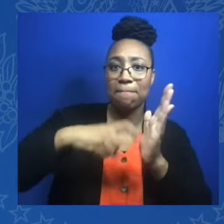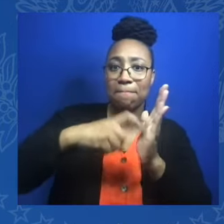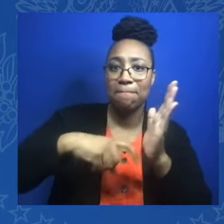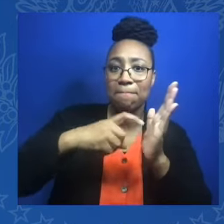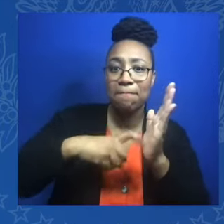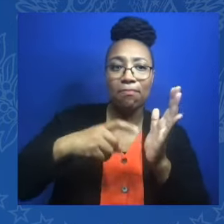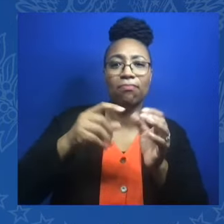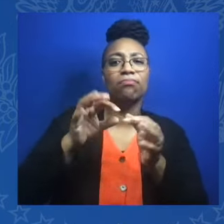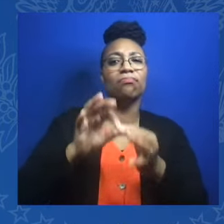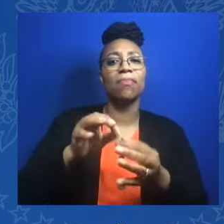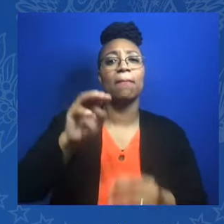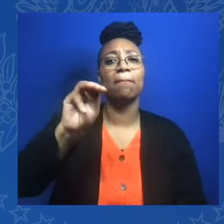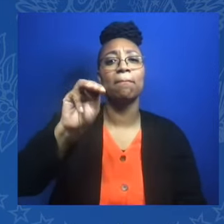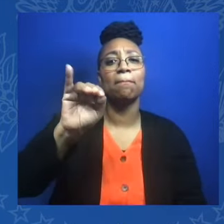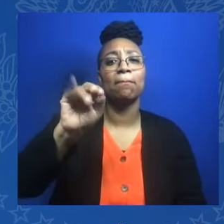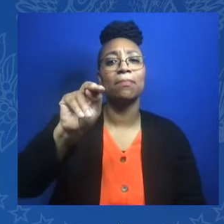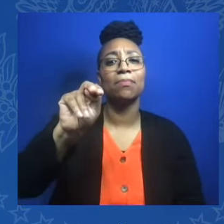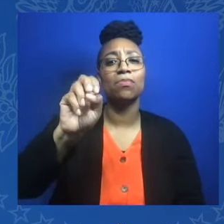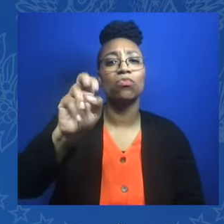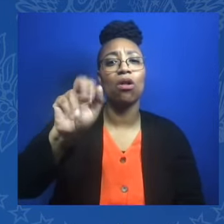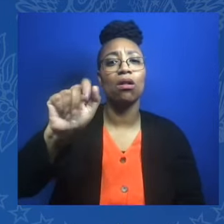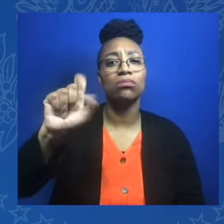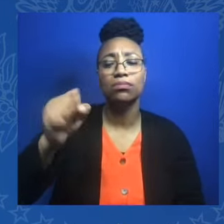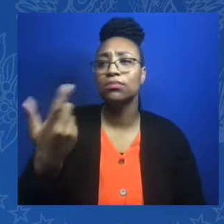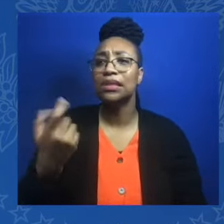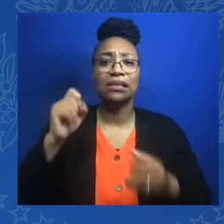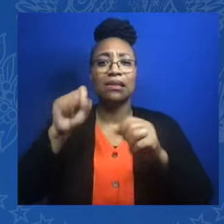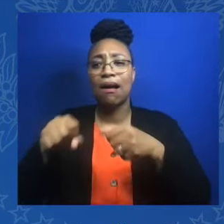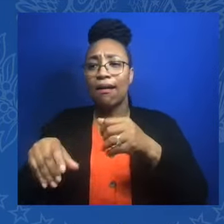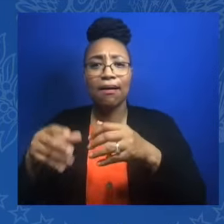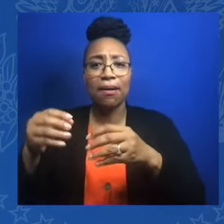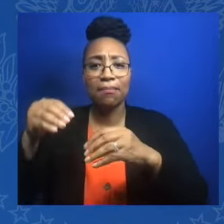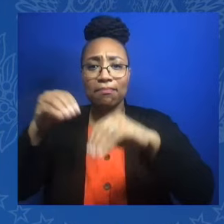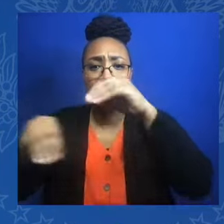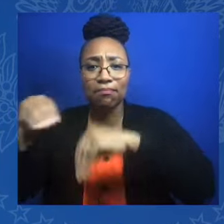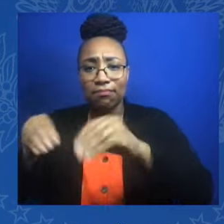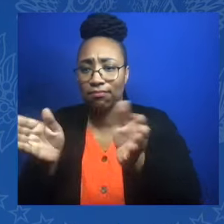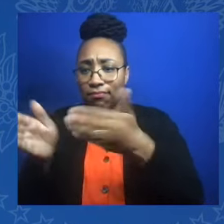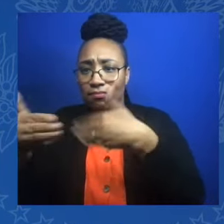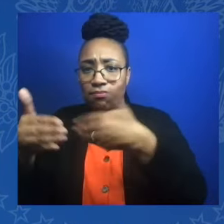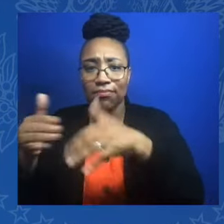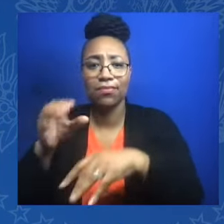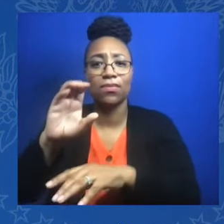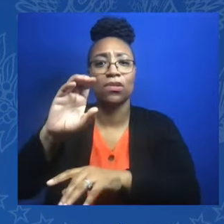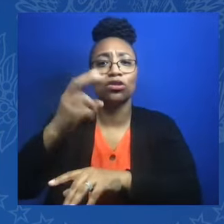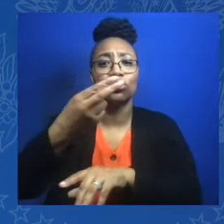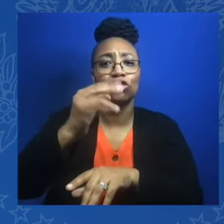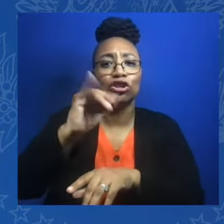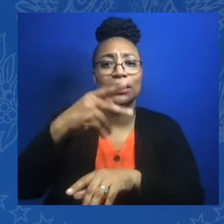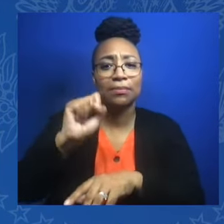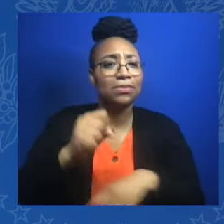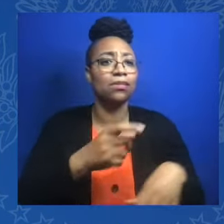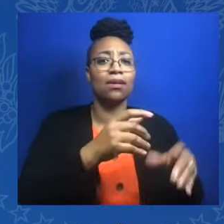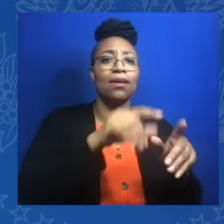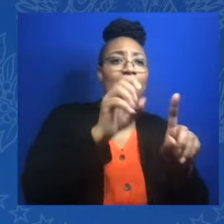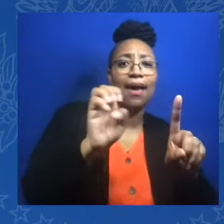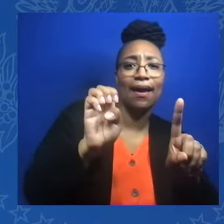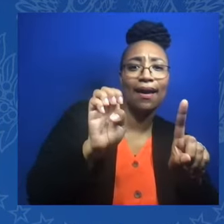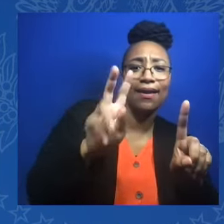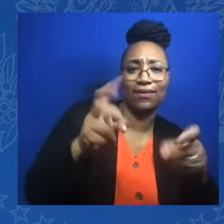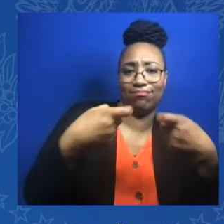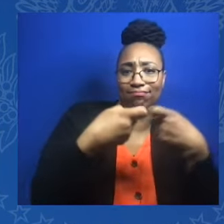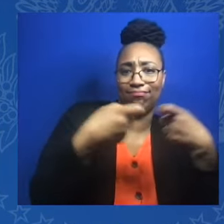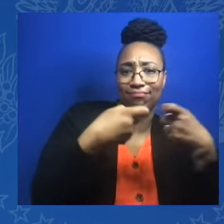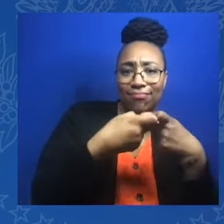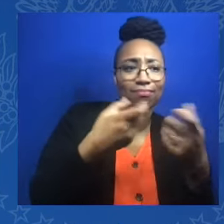world, to producing electric vehicles and clean energy technology together. A future where we understand that economic success